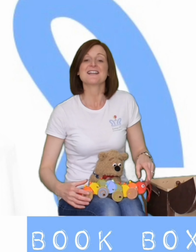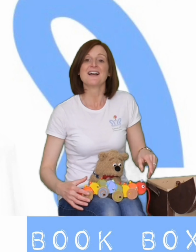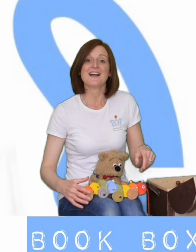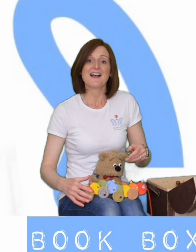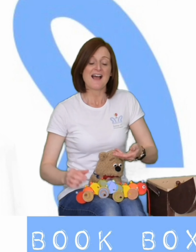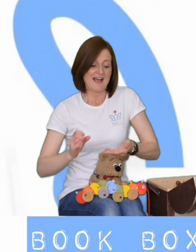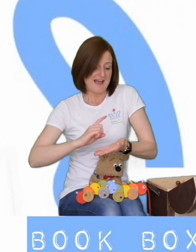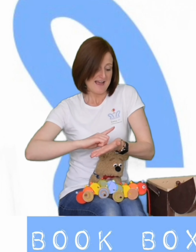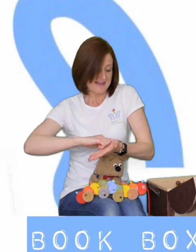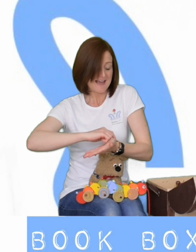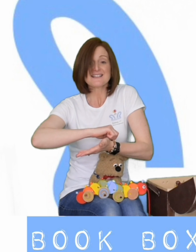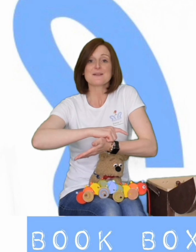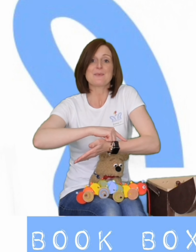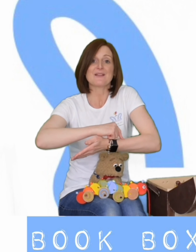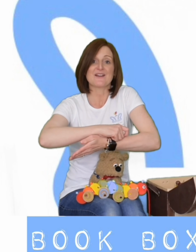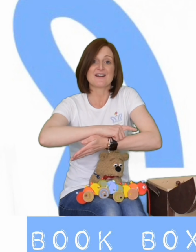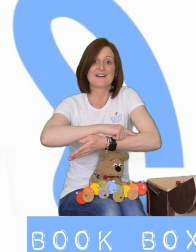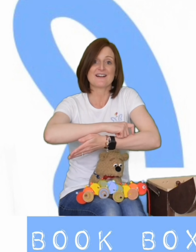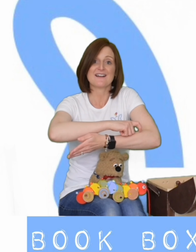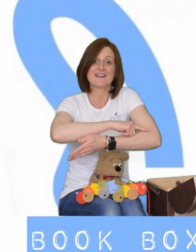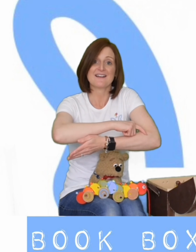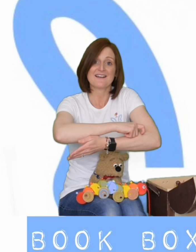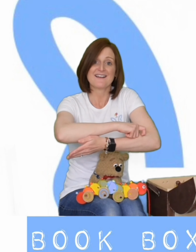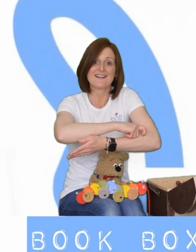It's a caterpillar.